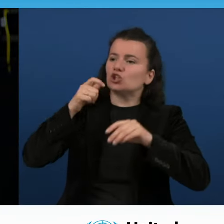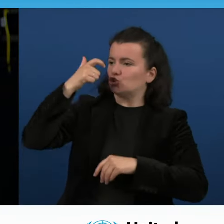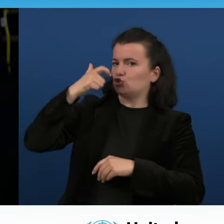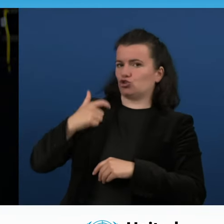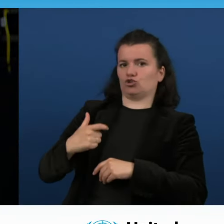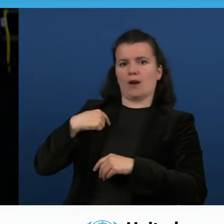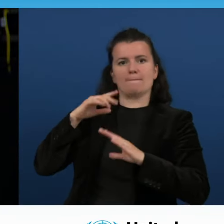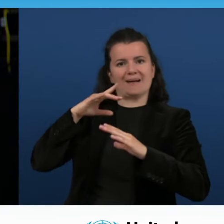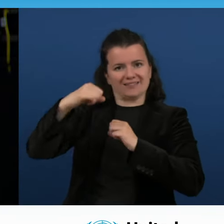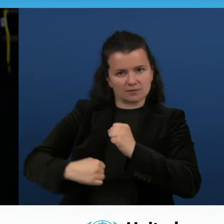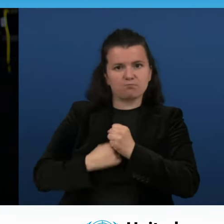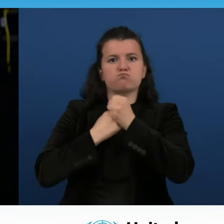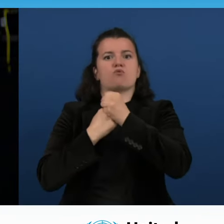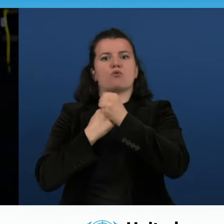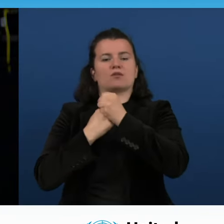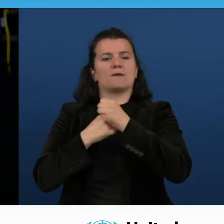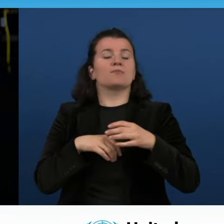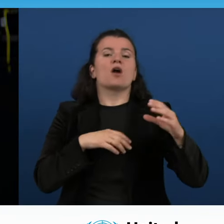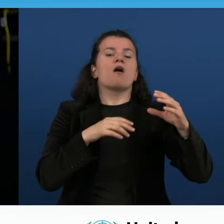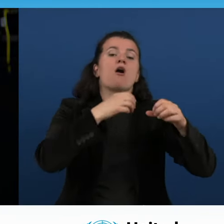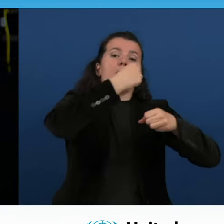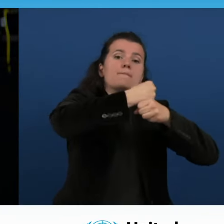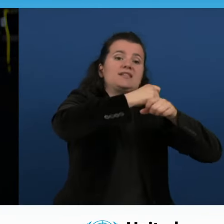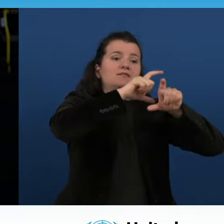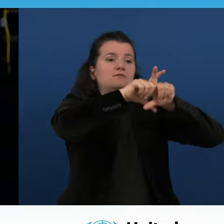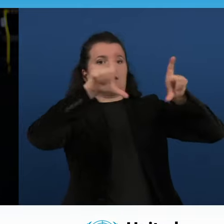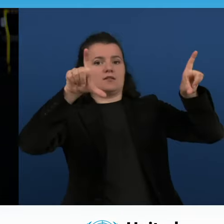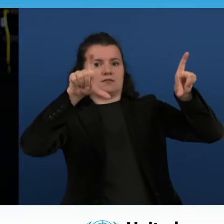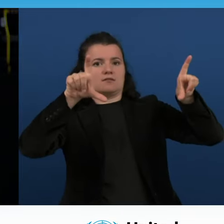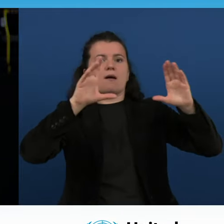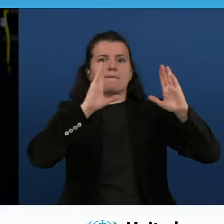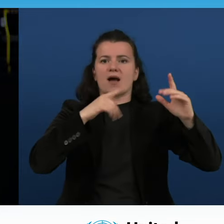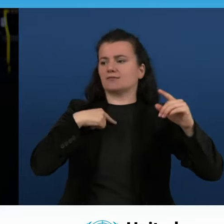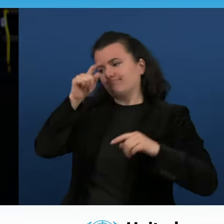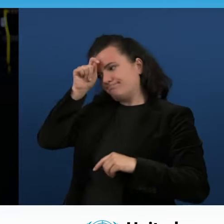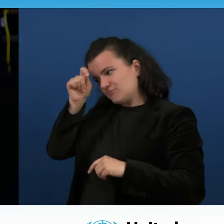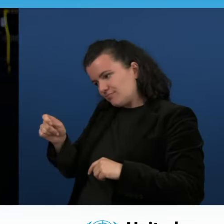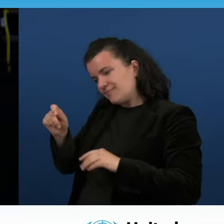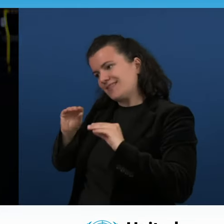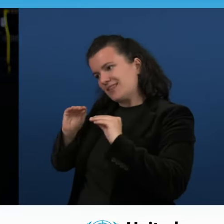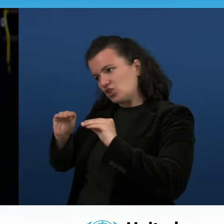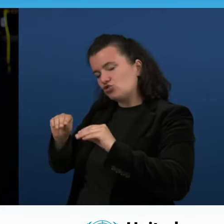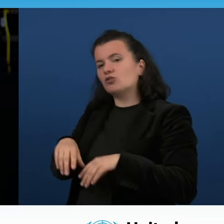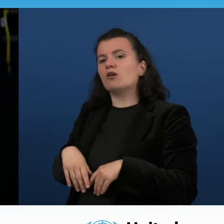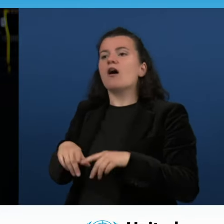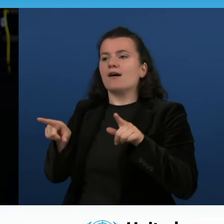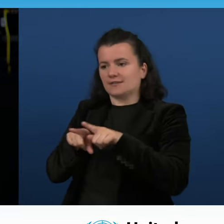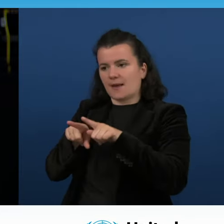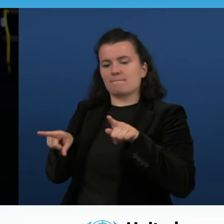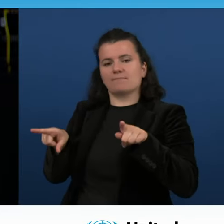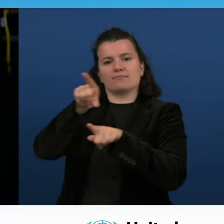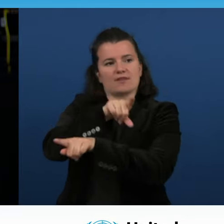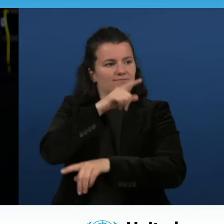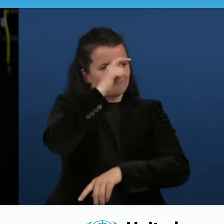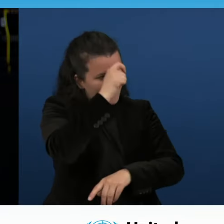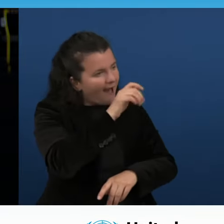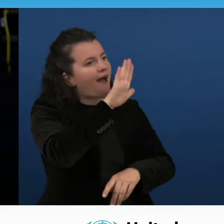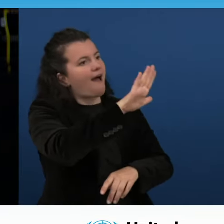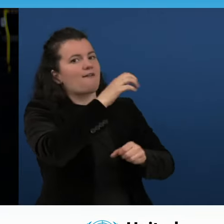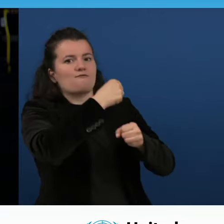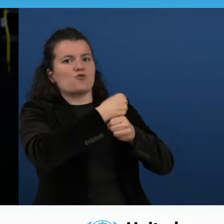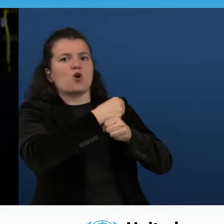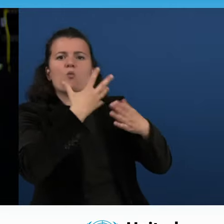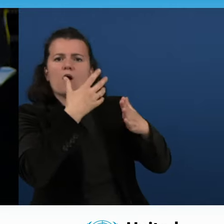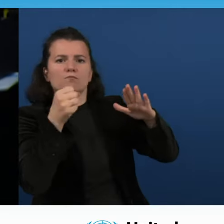workforce, and companies likewise must appreciate the educational context in which they hire. By closing the gap between education and